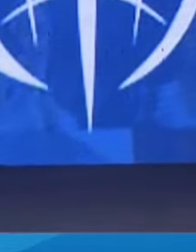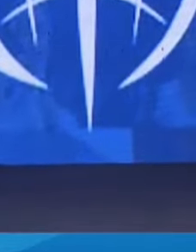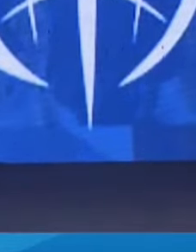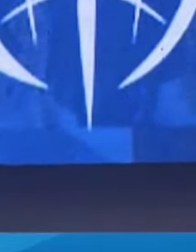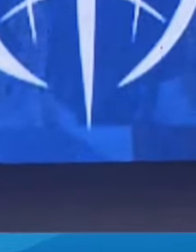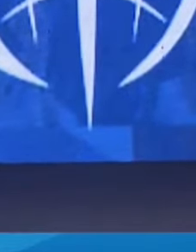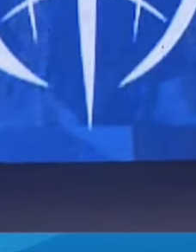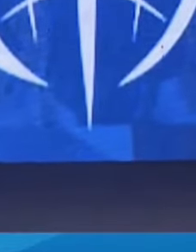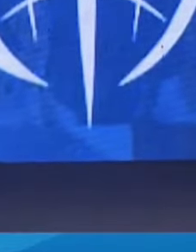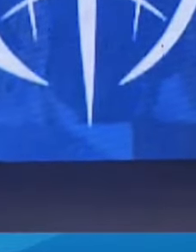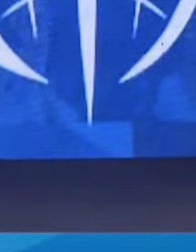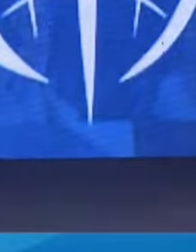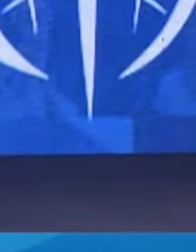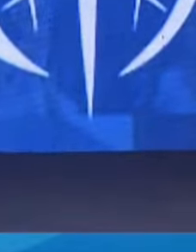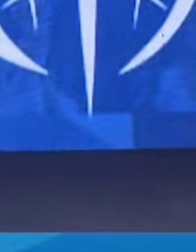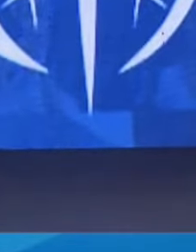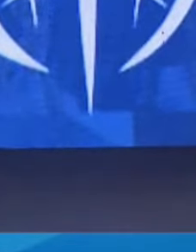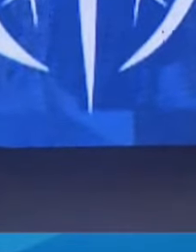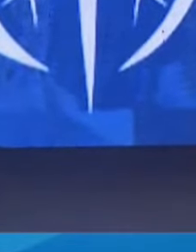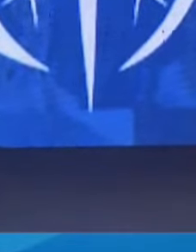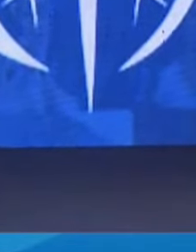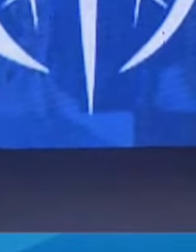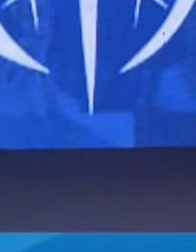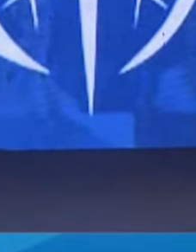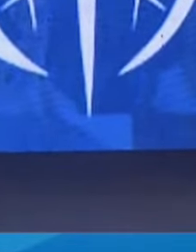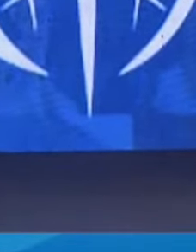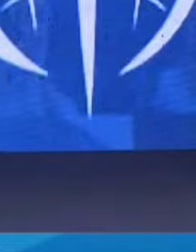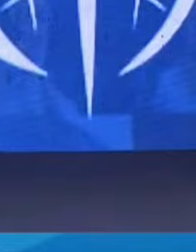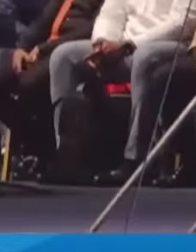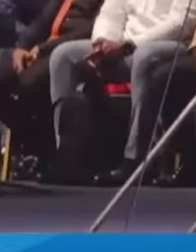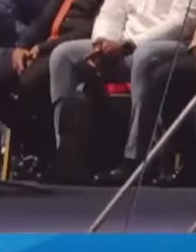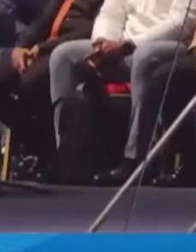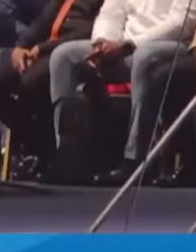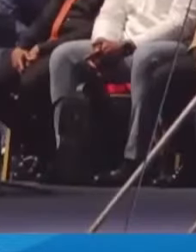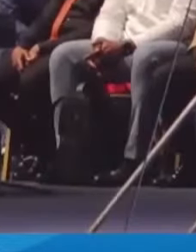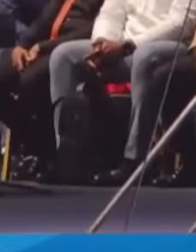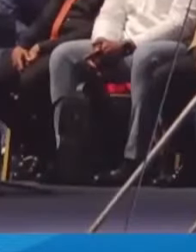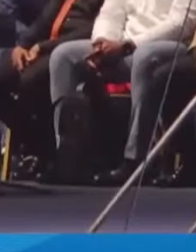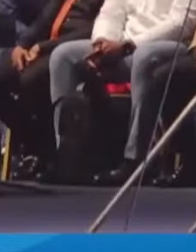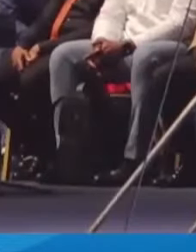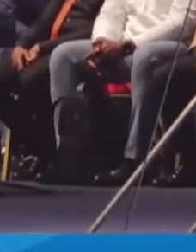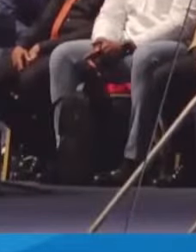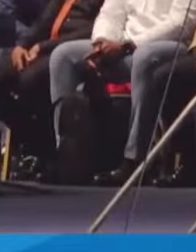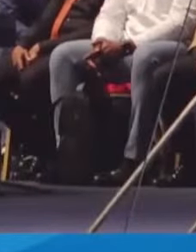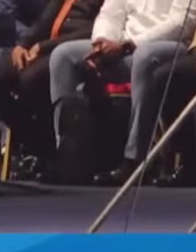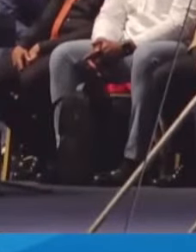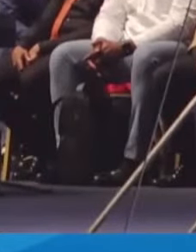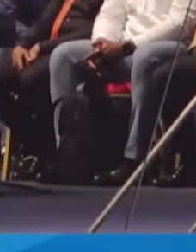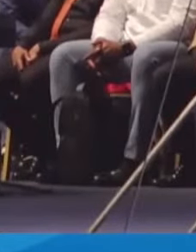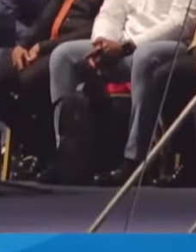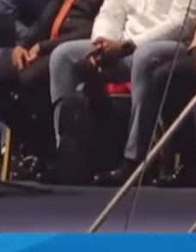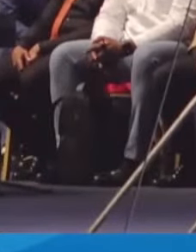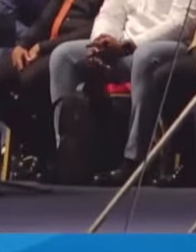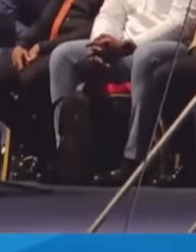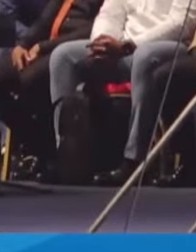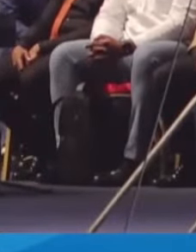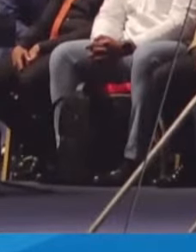today although the Bible is an available open book it is closed to